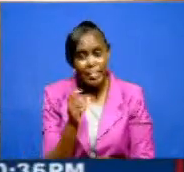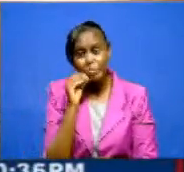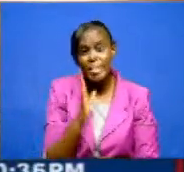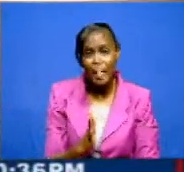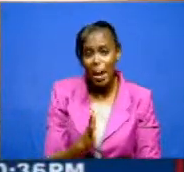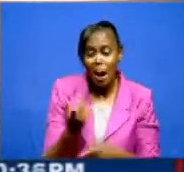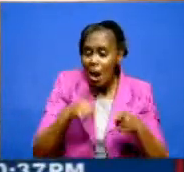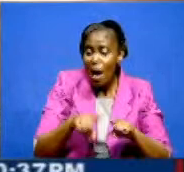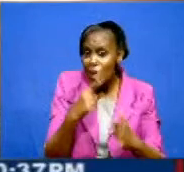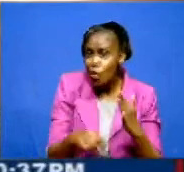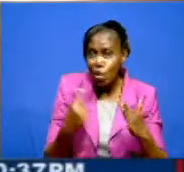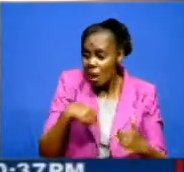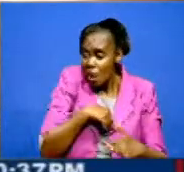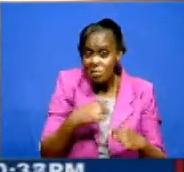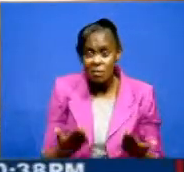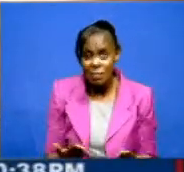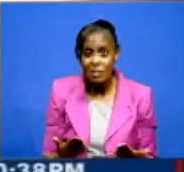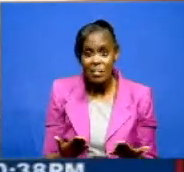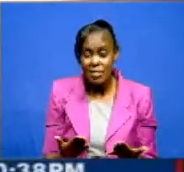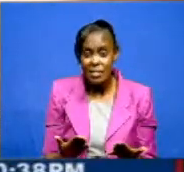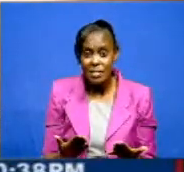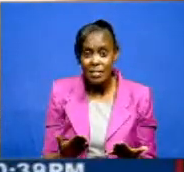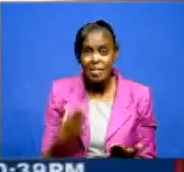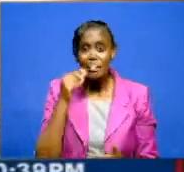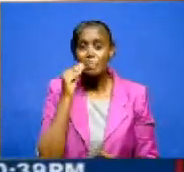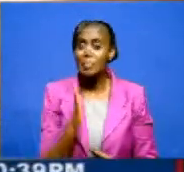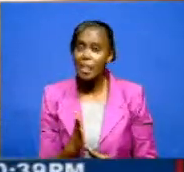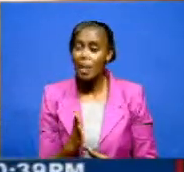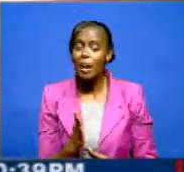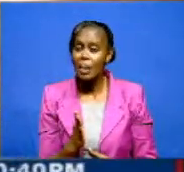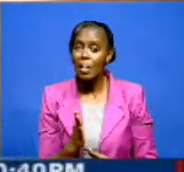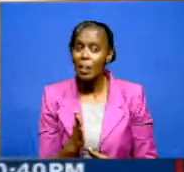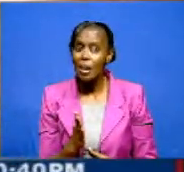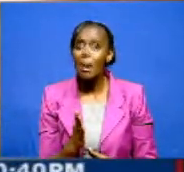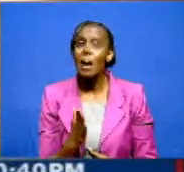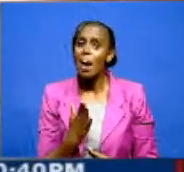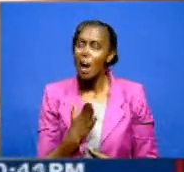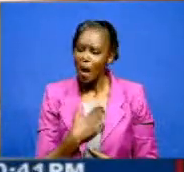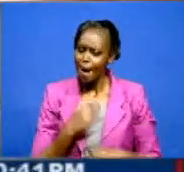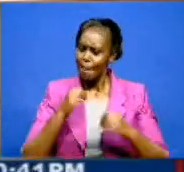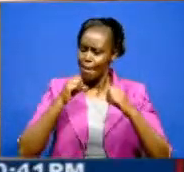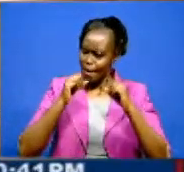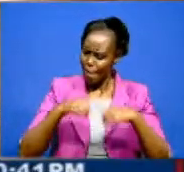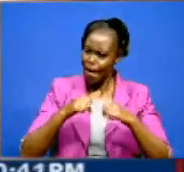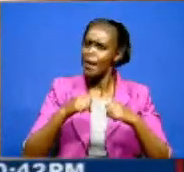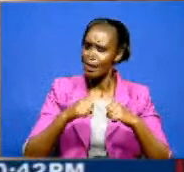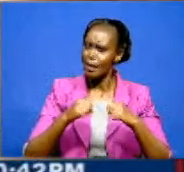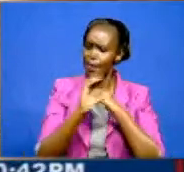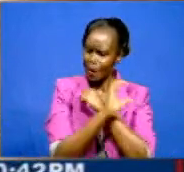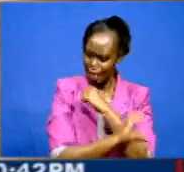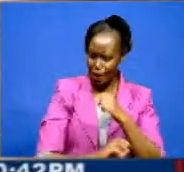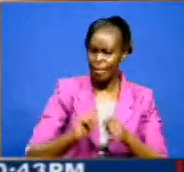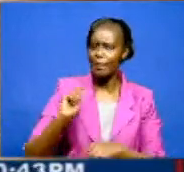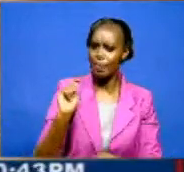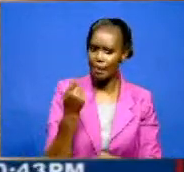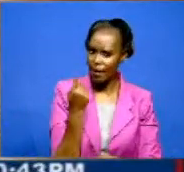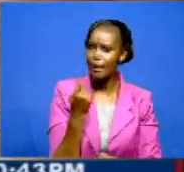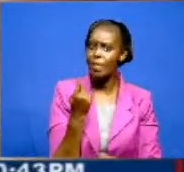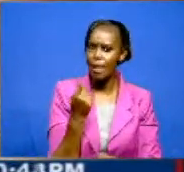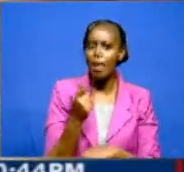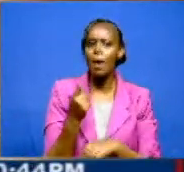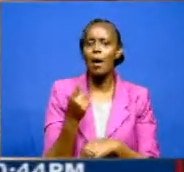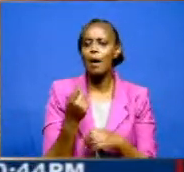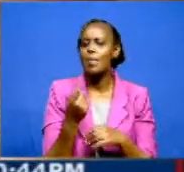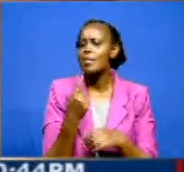what is happening to us? Mr. Speaker, I quite agree that this country, we